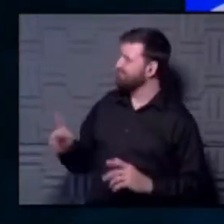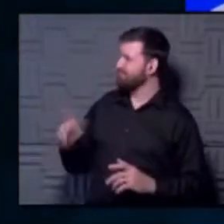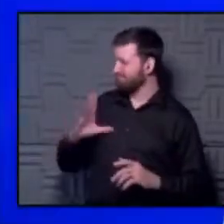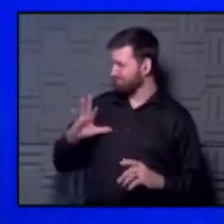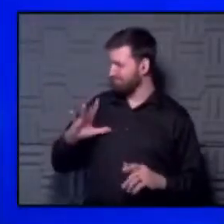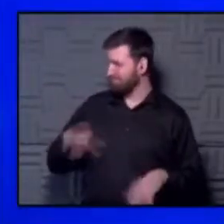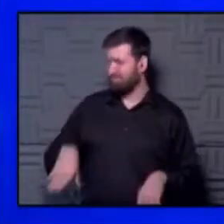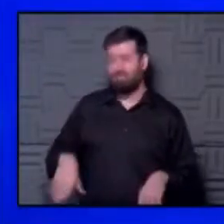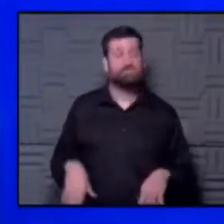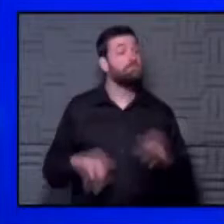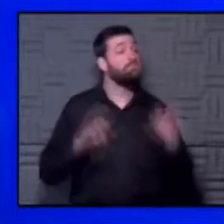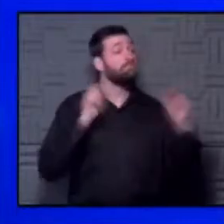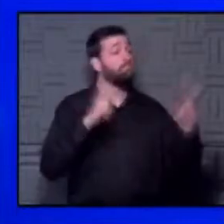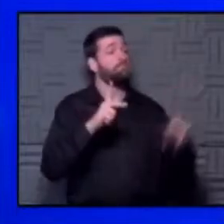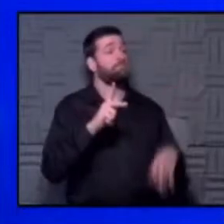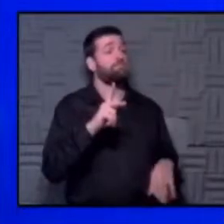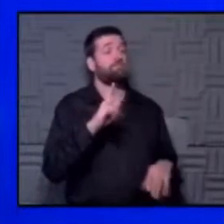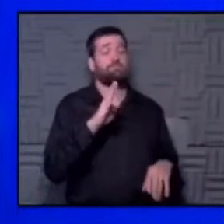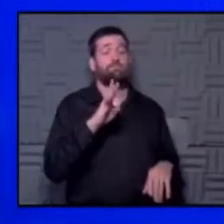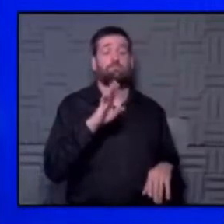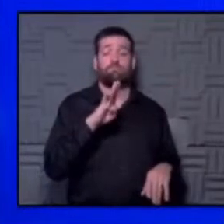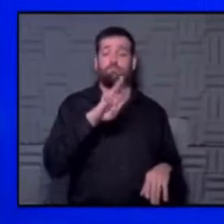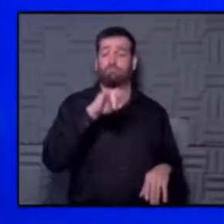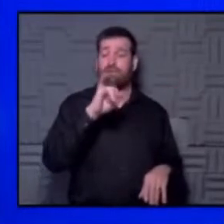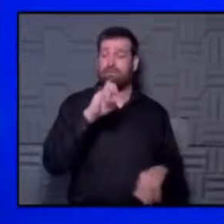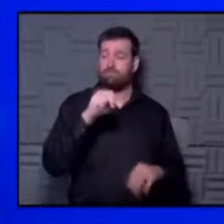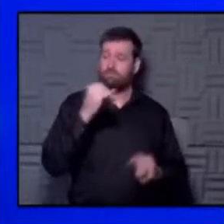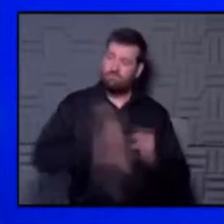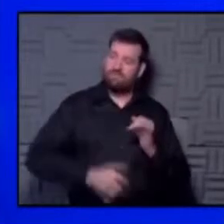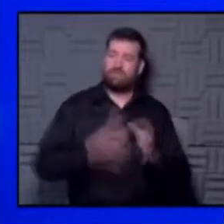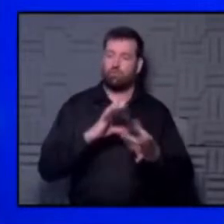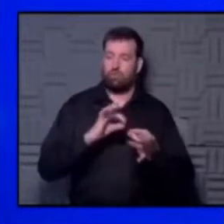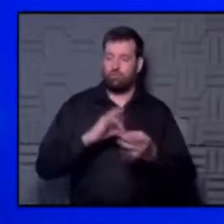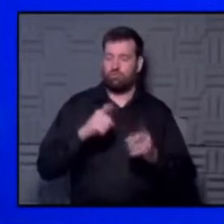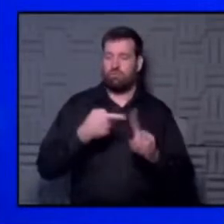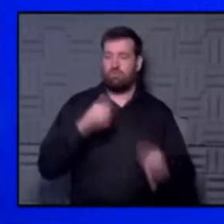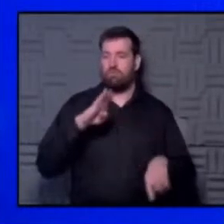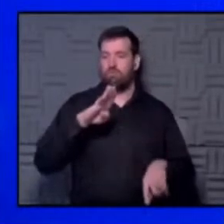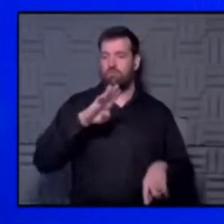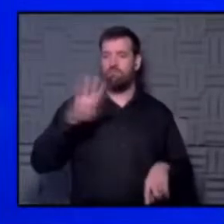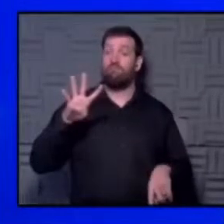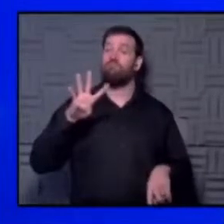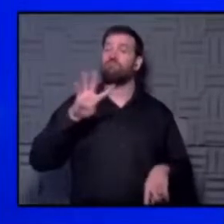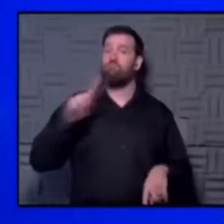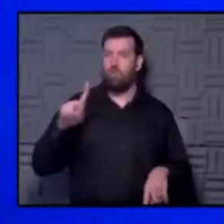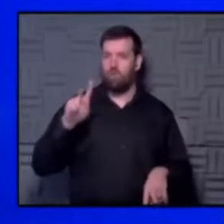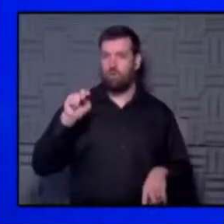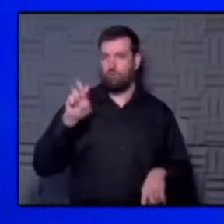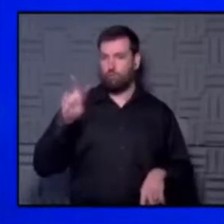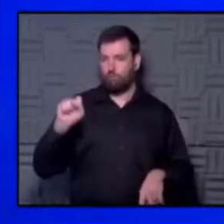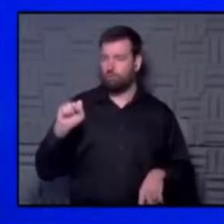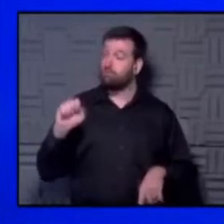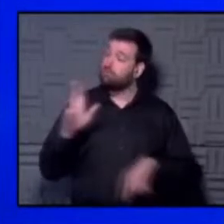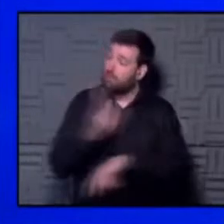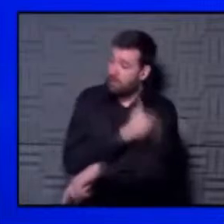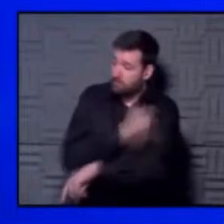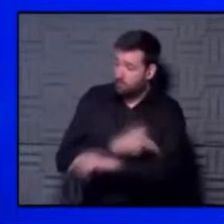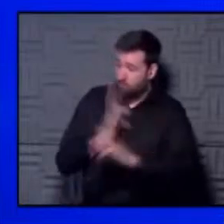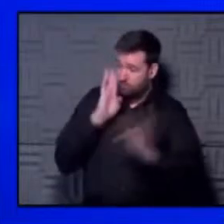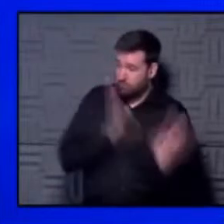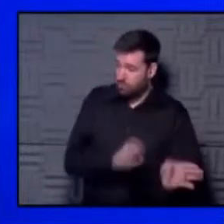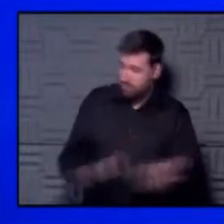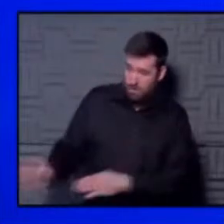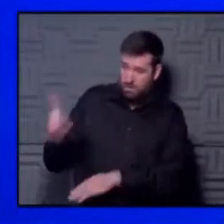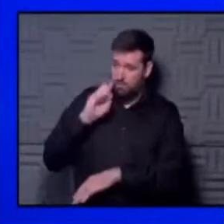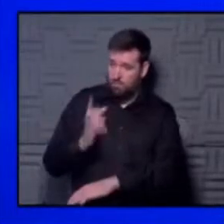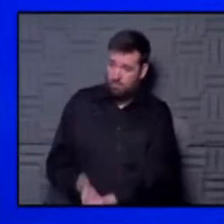good. All right, Brian's last question that he has from 41 News are hospitals prepared for increase